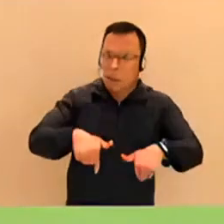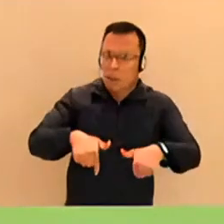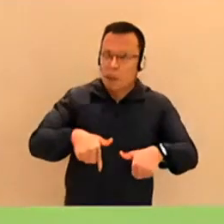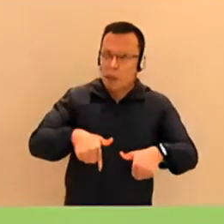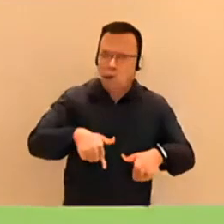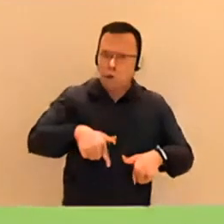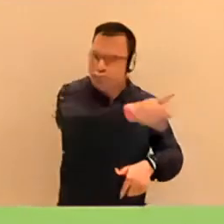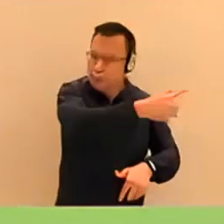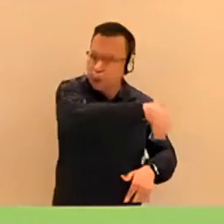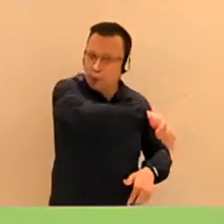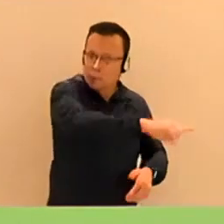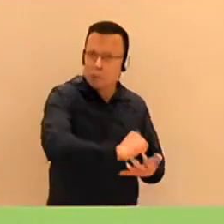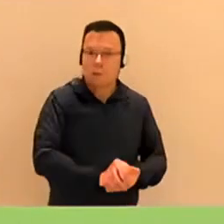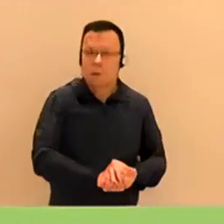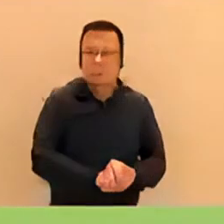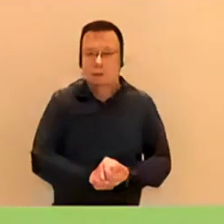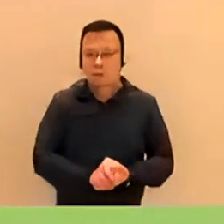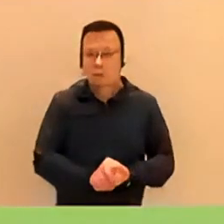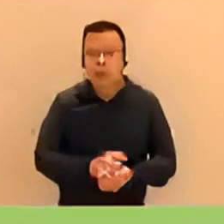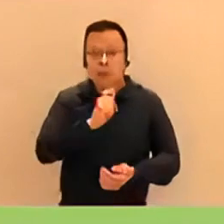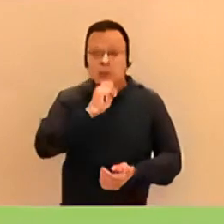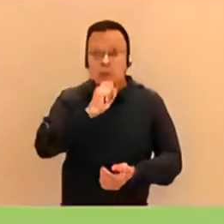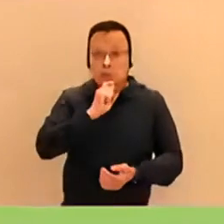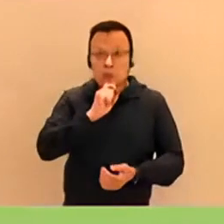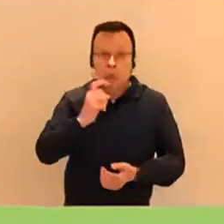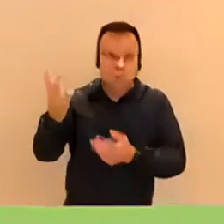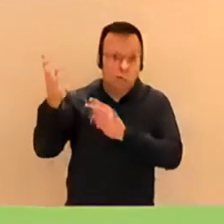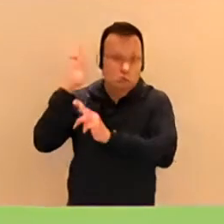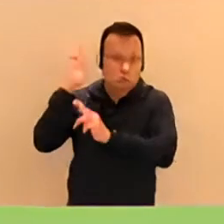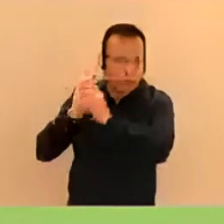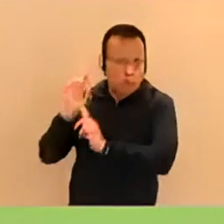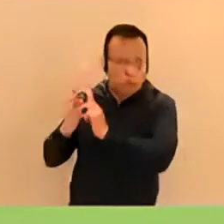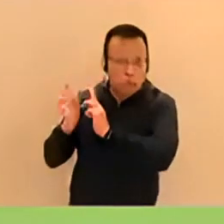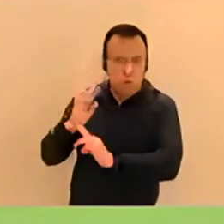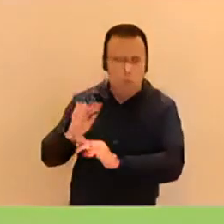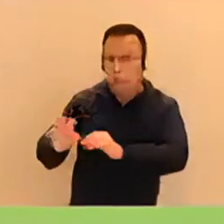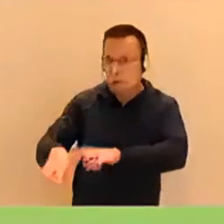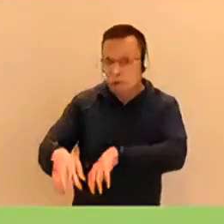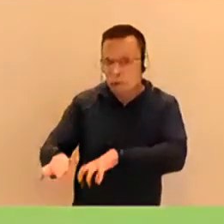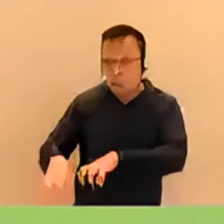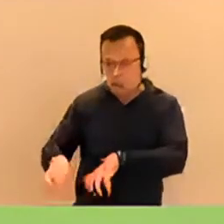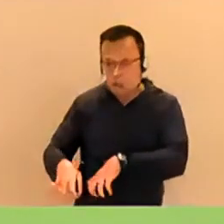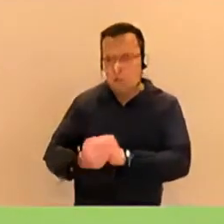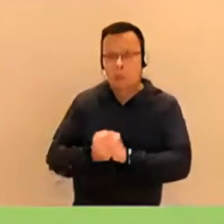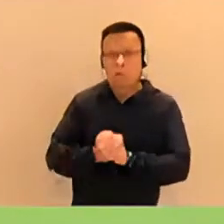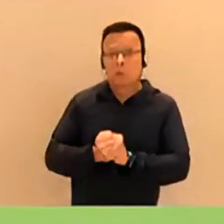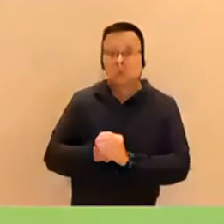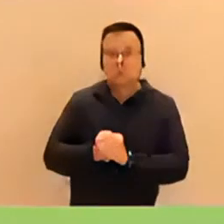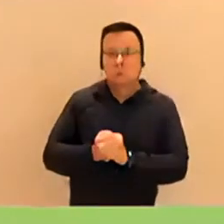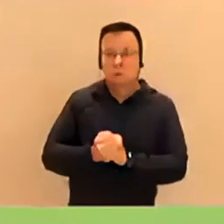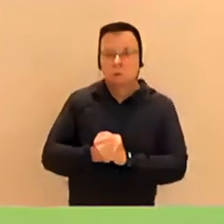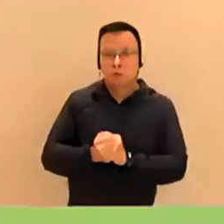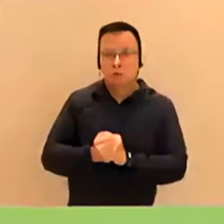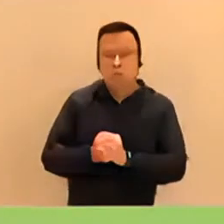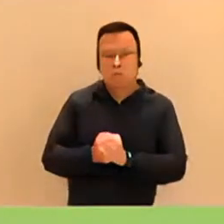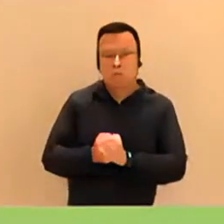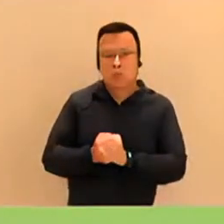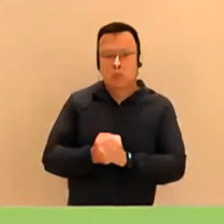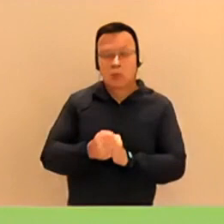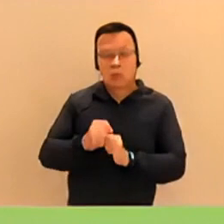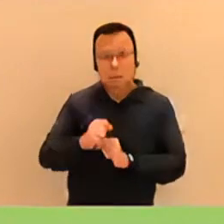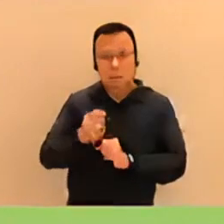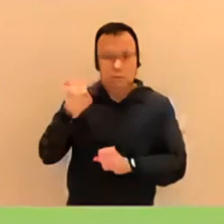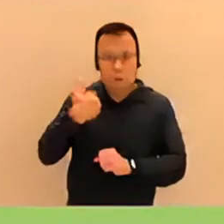with traditional villages and declared monuments in the center. Now, the integration between